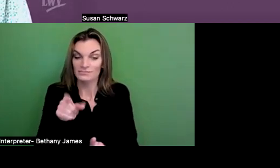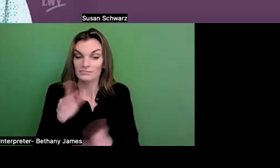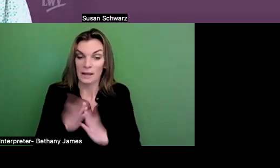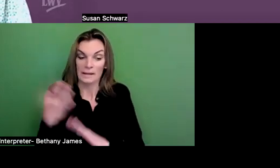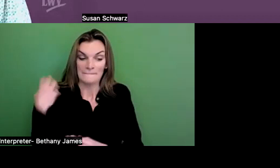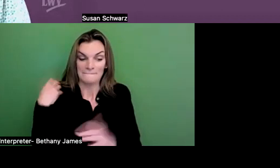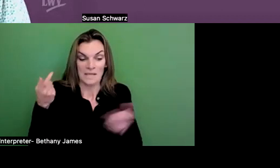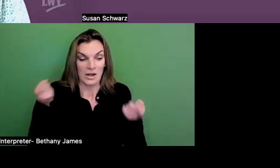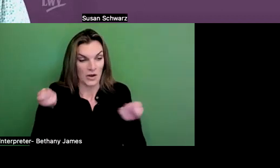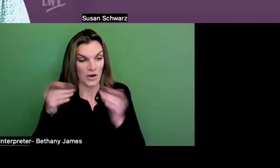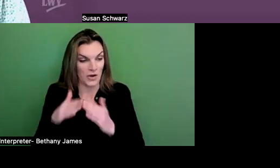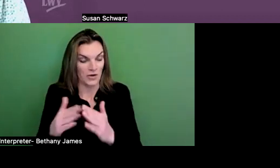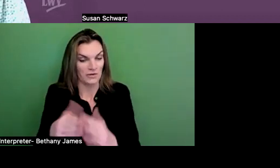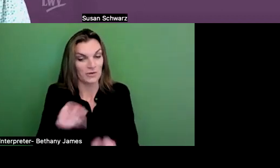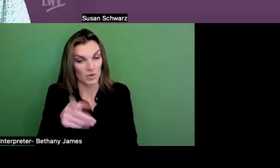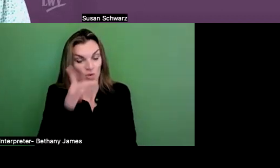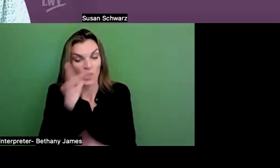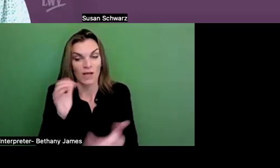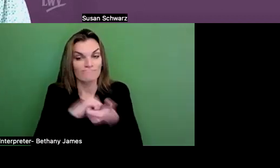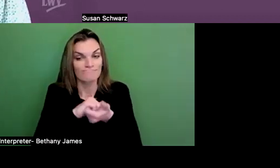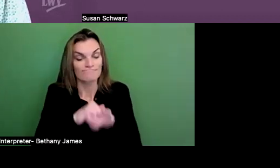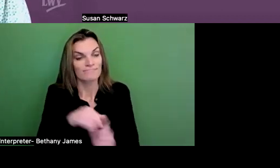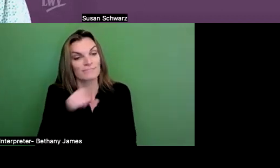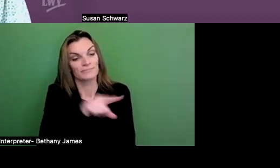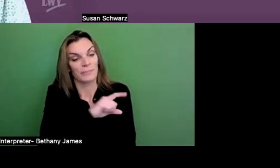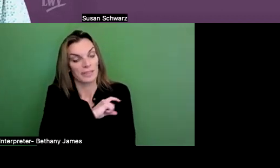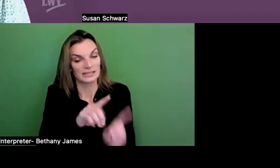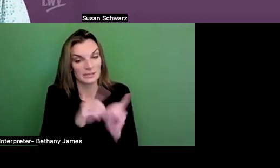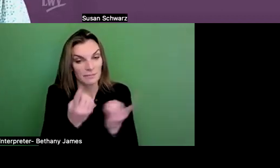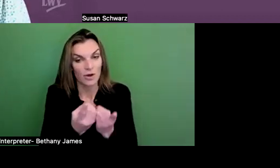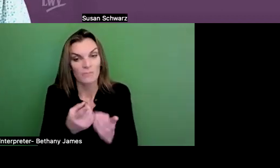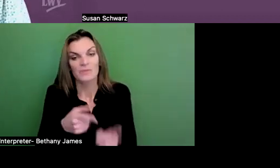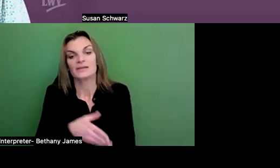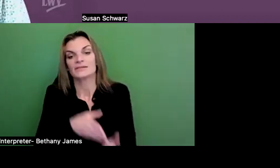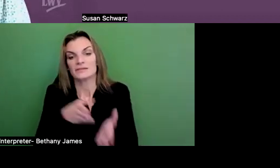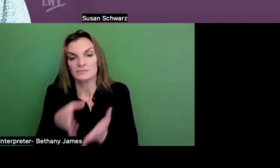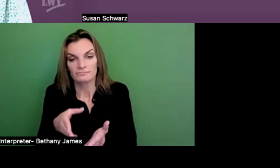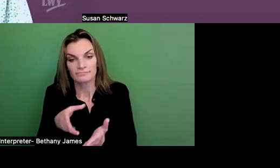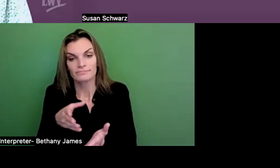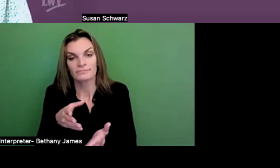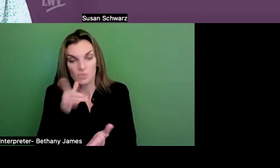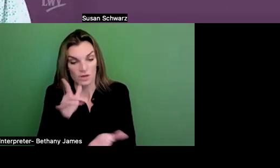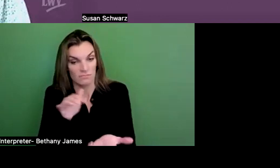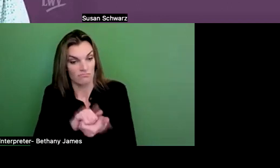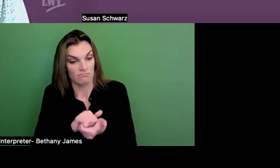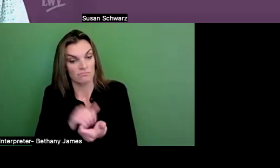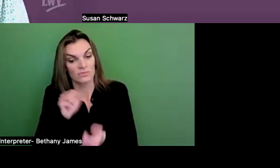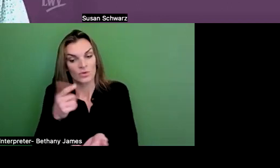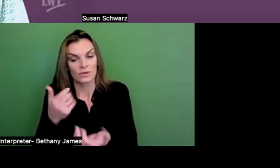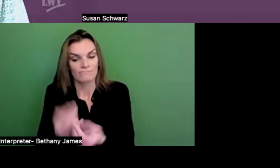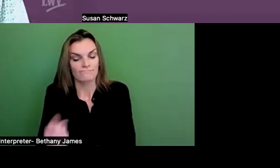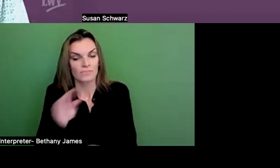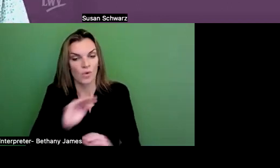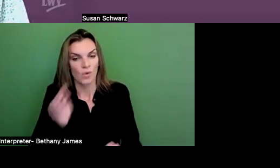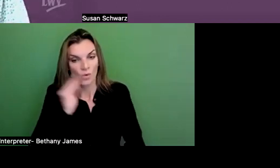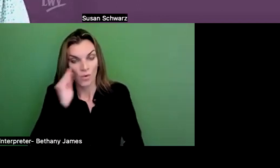board and the police department to address issues with homeless people in Dobbs Ferry? What protocols are in place now? That's